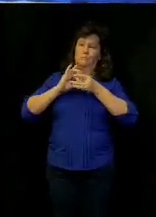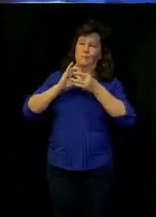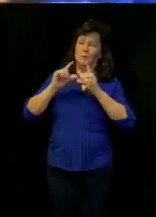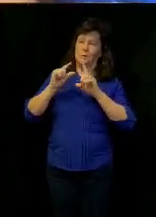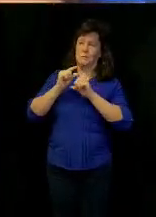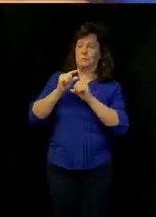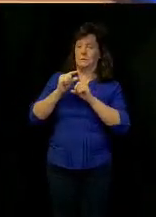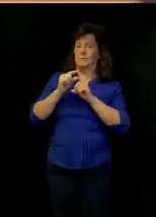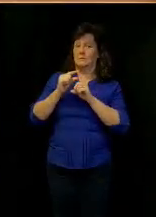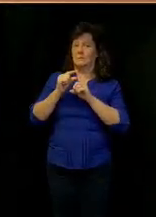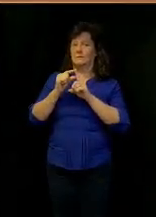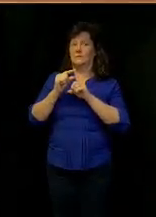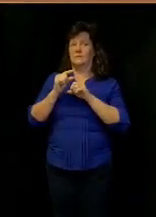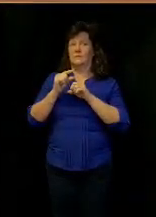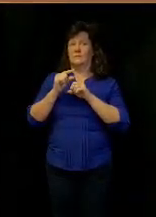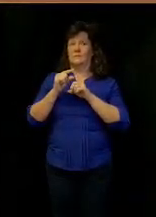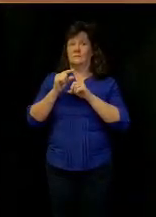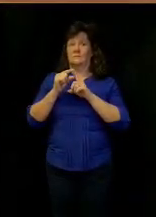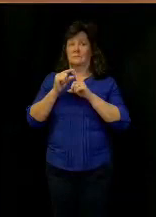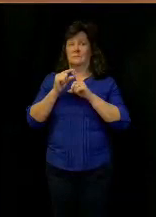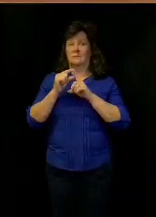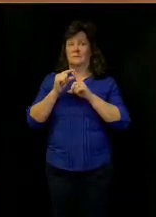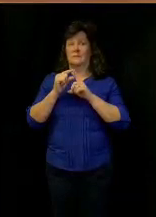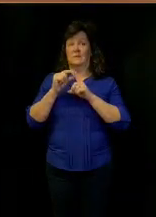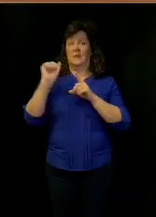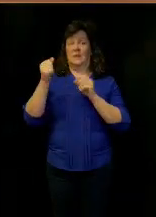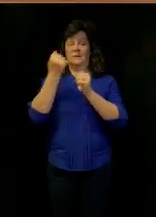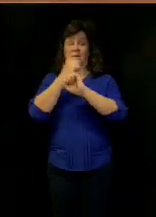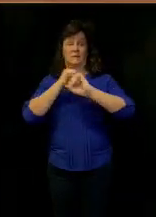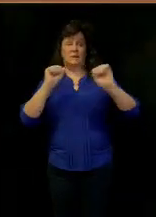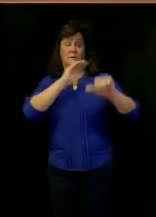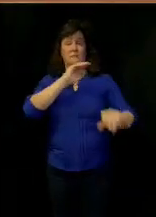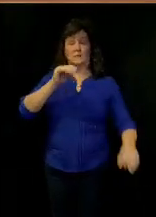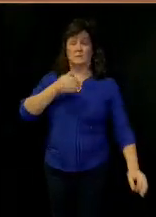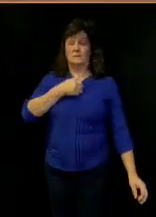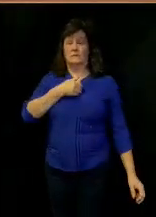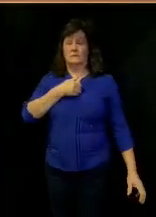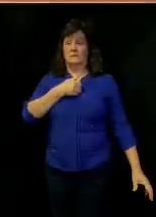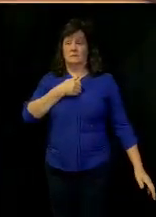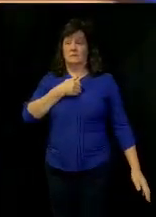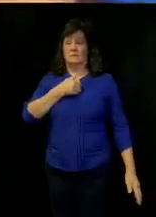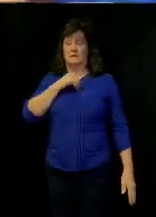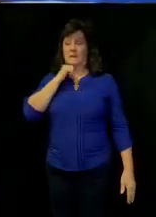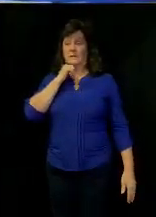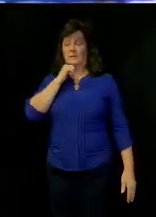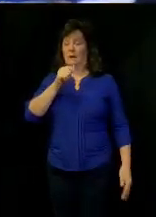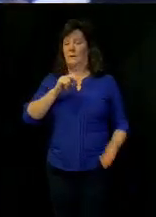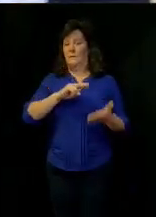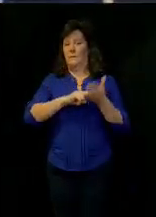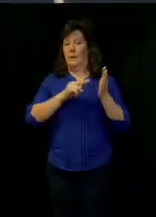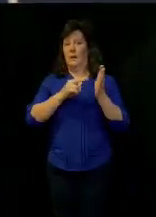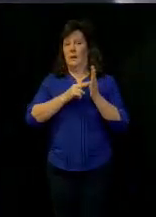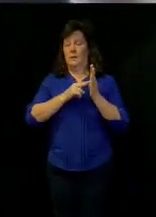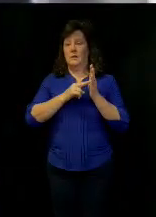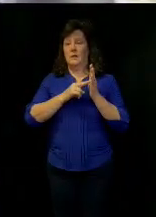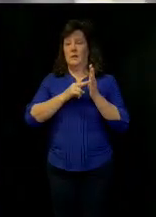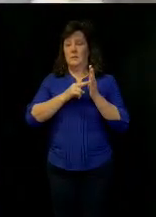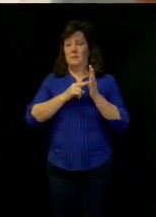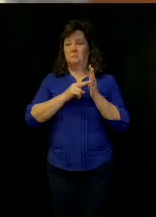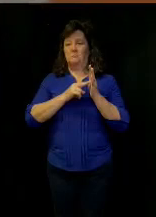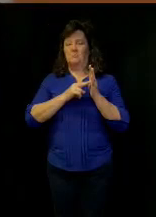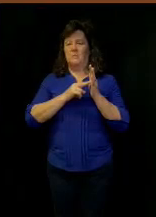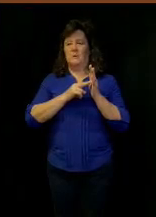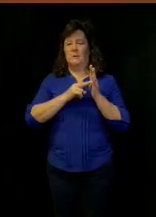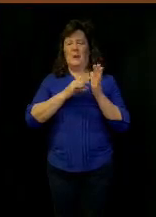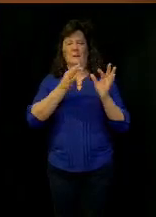word, which is able to save your what? Soul. Now, this is not talking. He's talking to believers here. This is not talking about, we